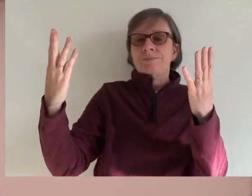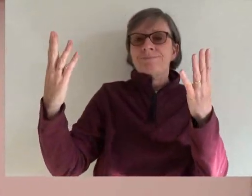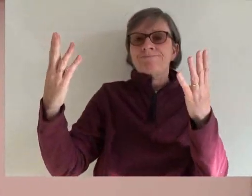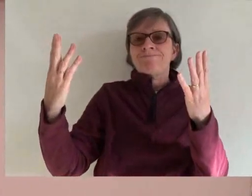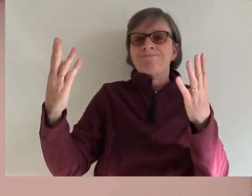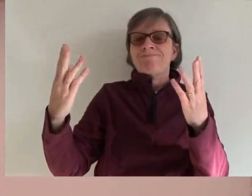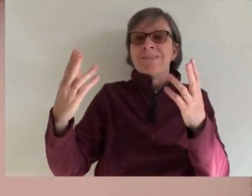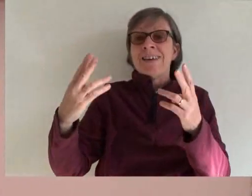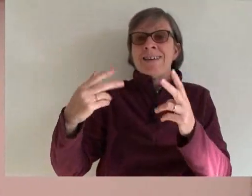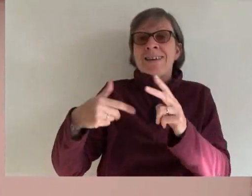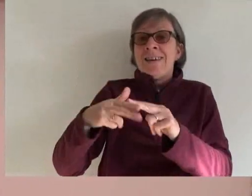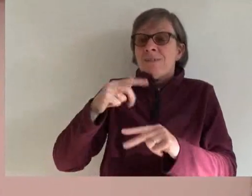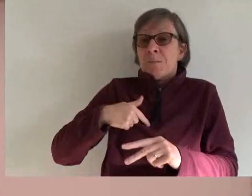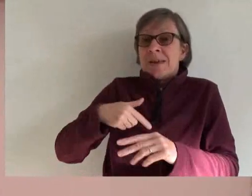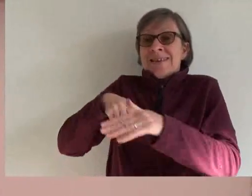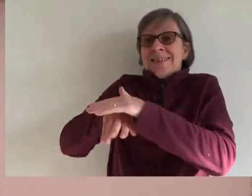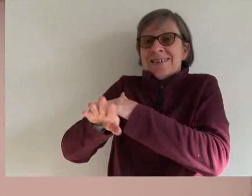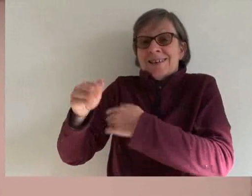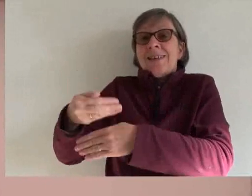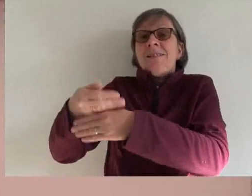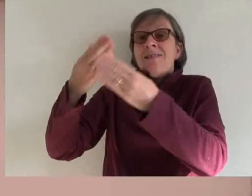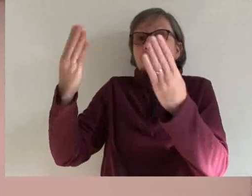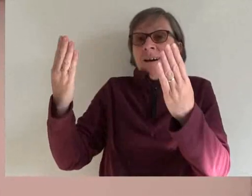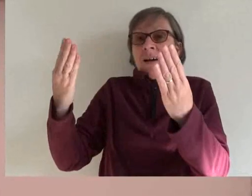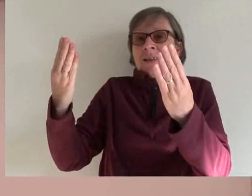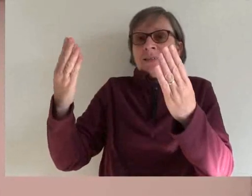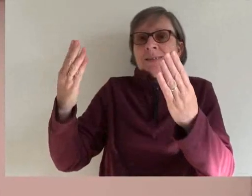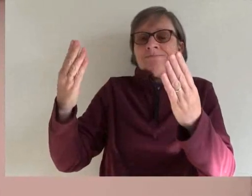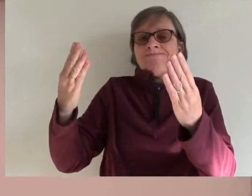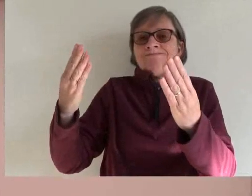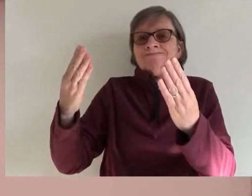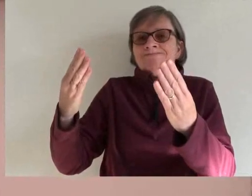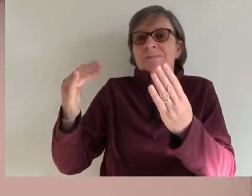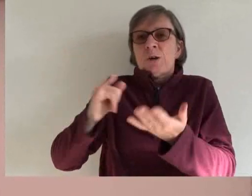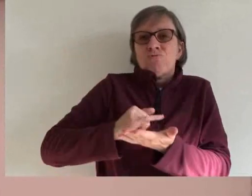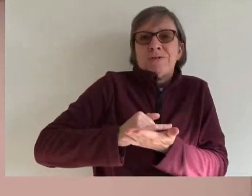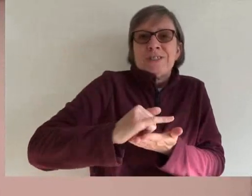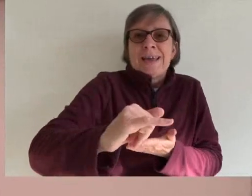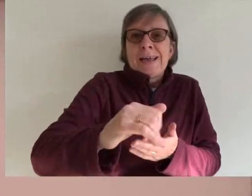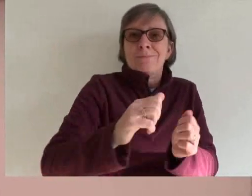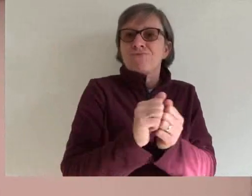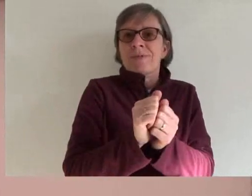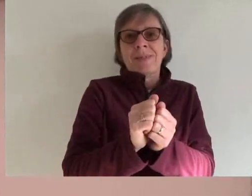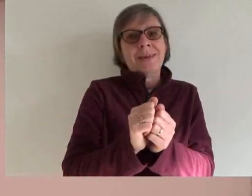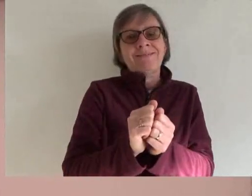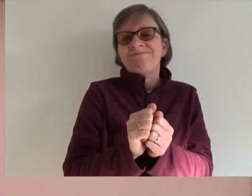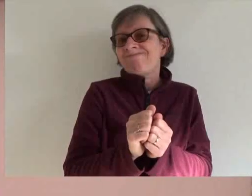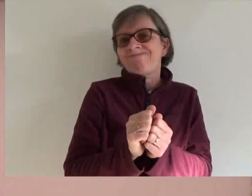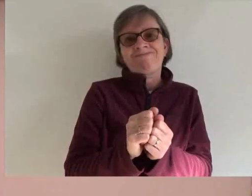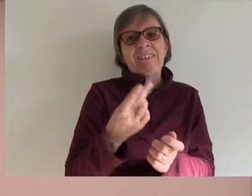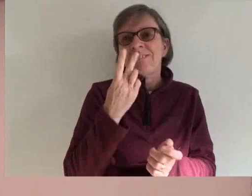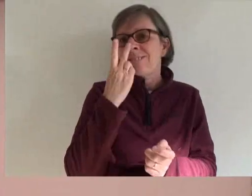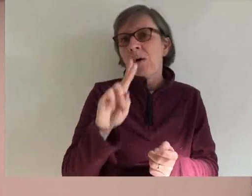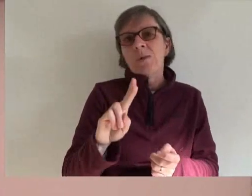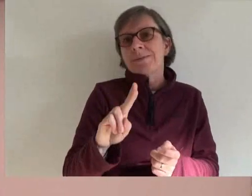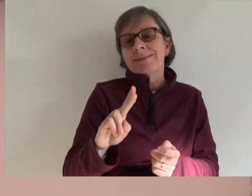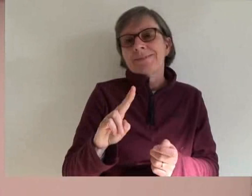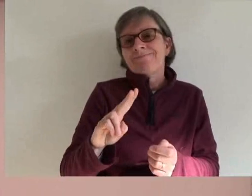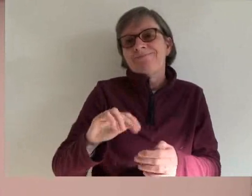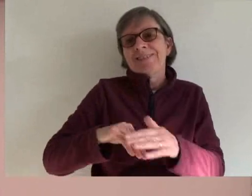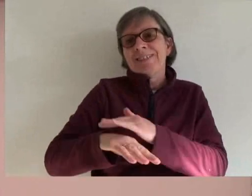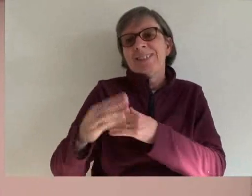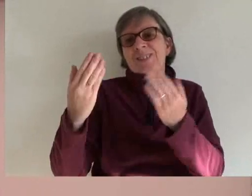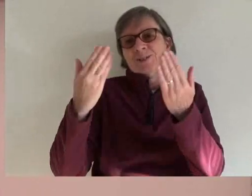Anyone who claims to be in the light but hates his brother is still in the darkness. Whoever loves his